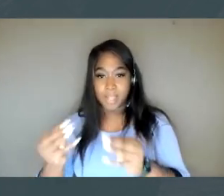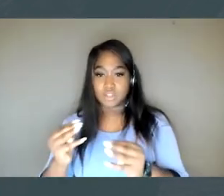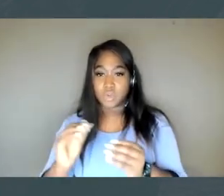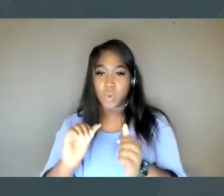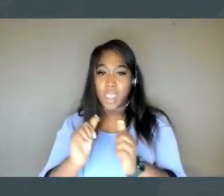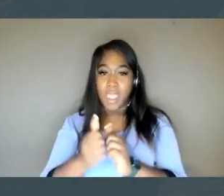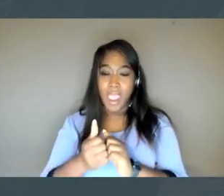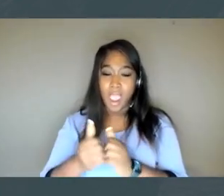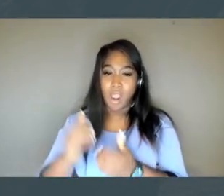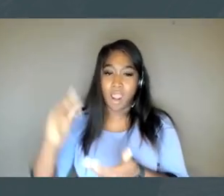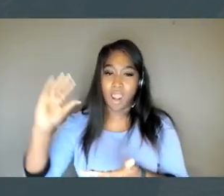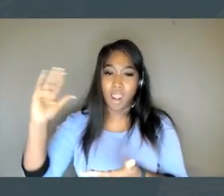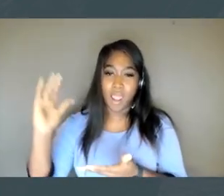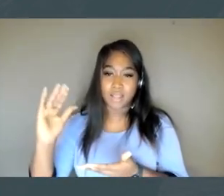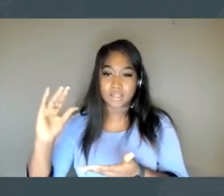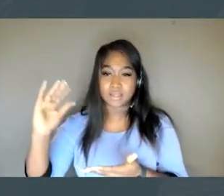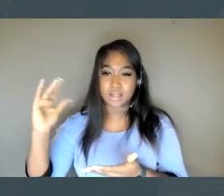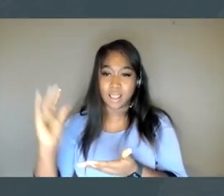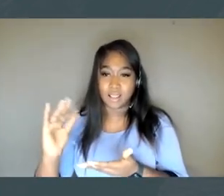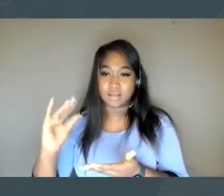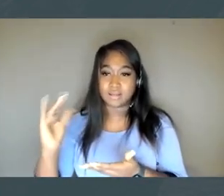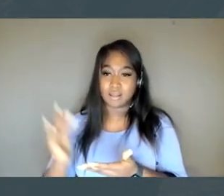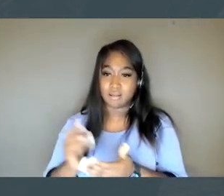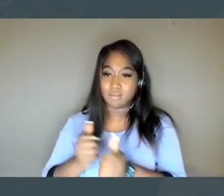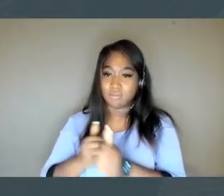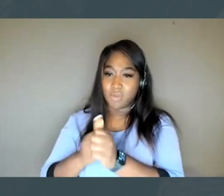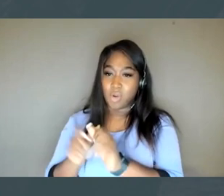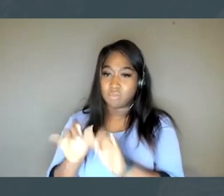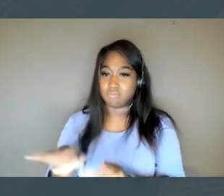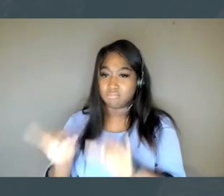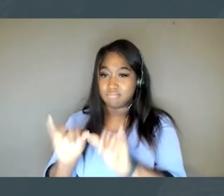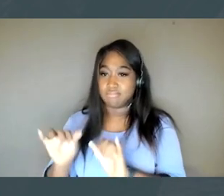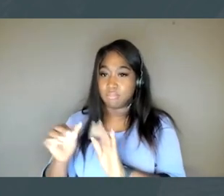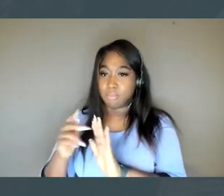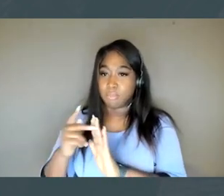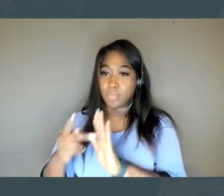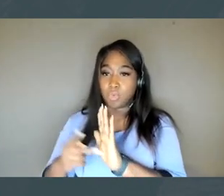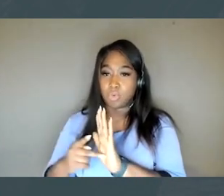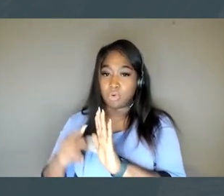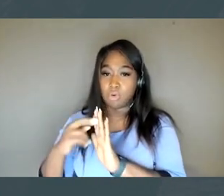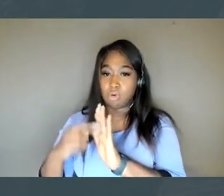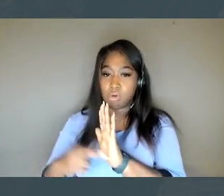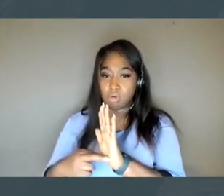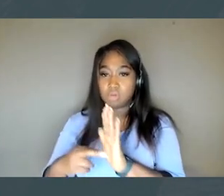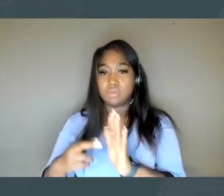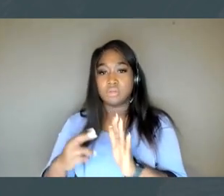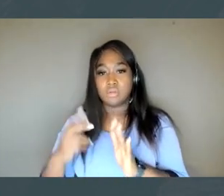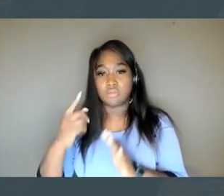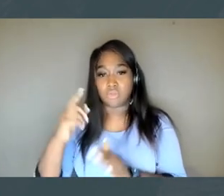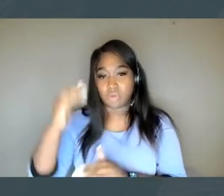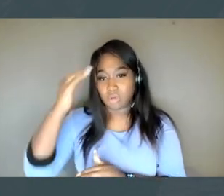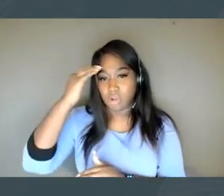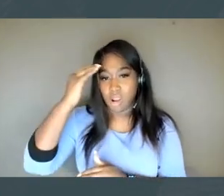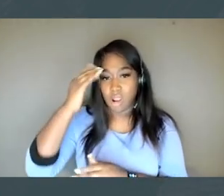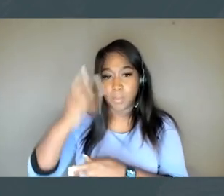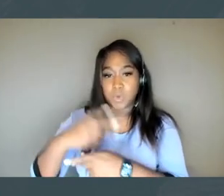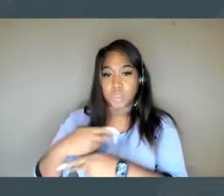of the protocols, yes, of knowledge production as organized by these kind of regimes of